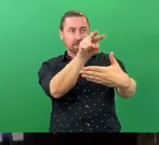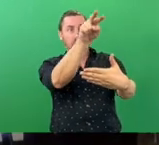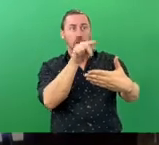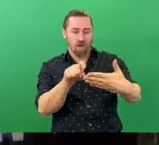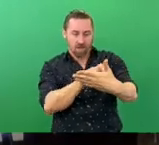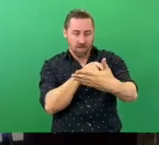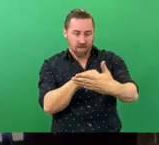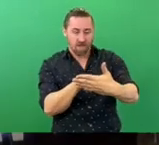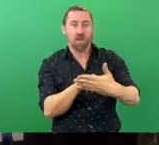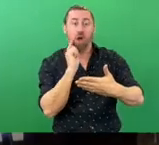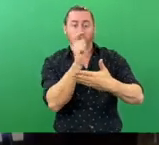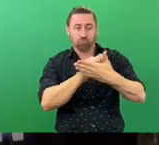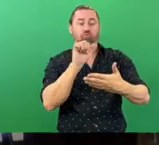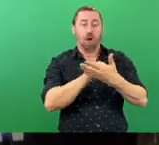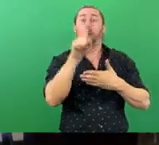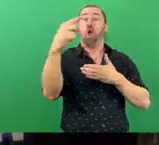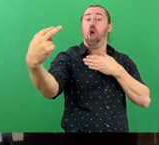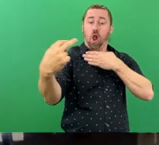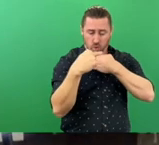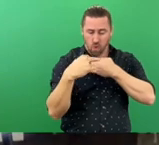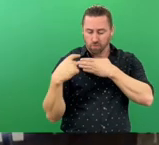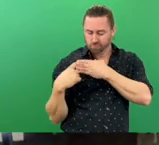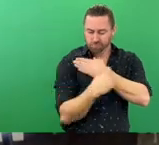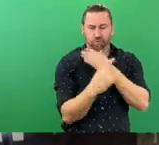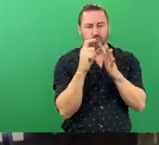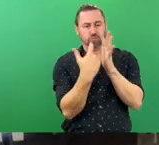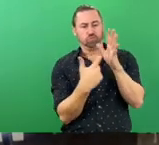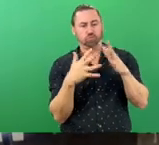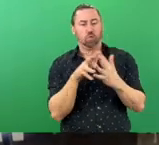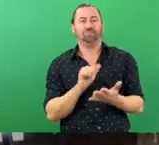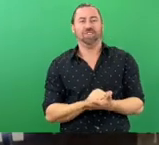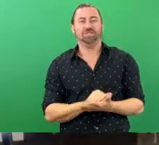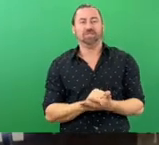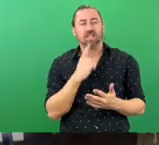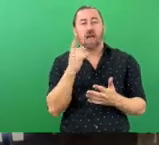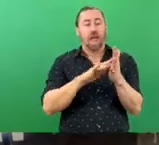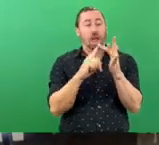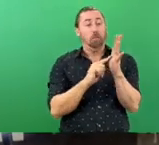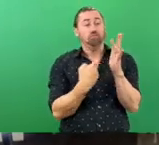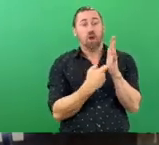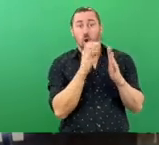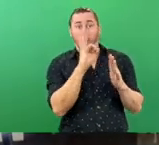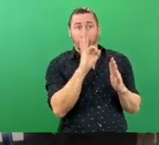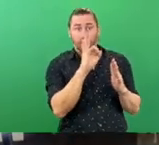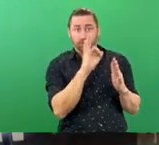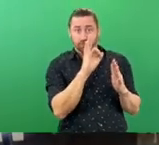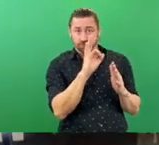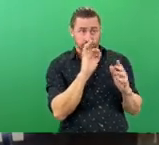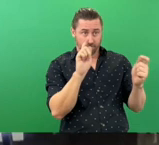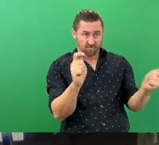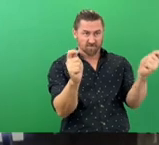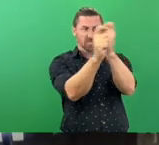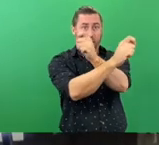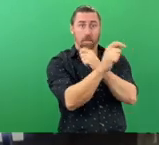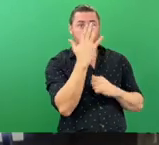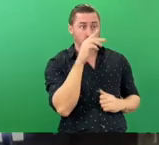backwards again, right? But it appears right to you. So the funny thing about mirrors is mirrors don't flip things. We